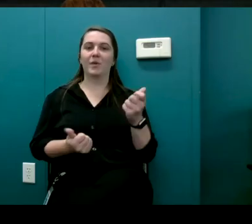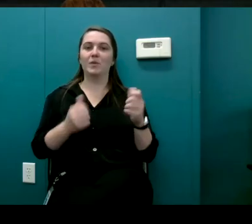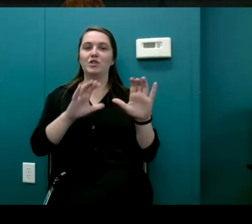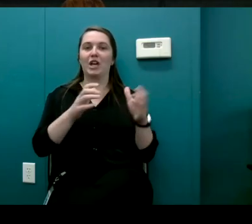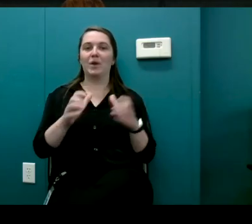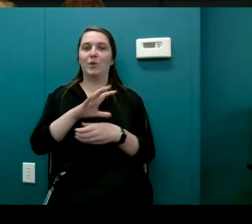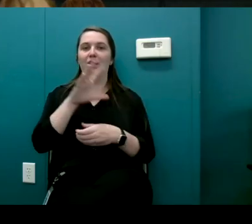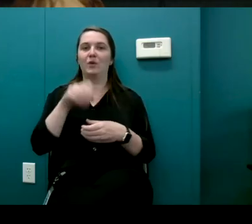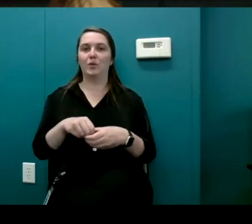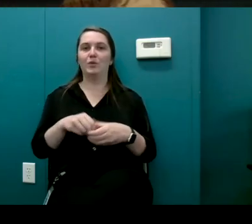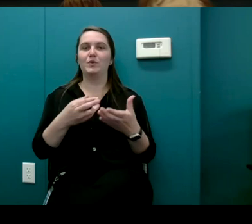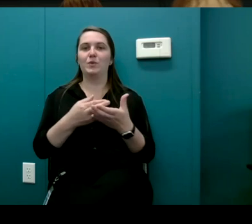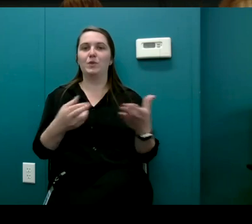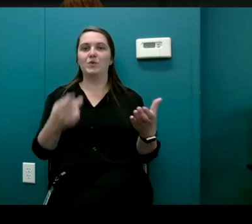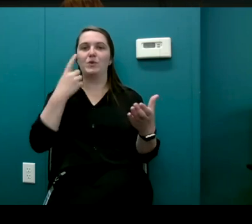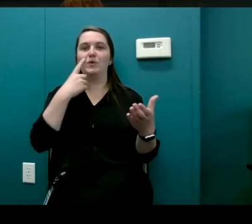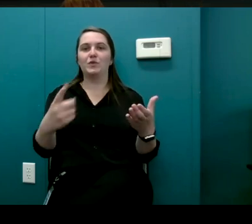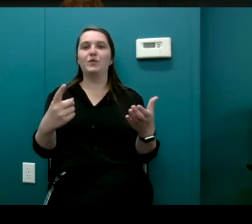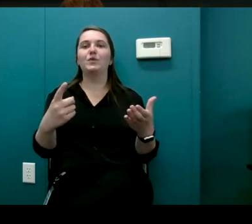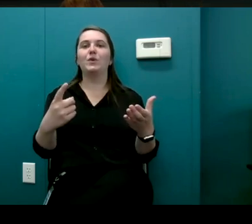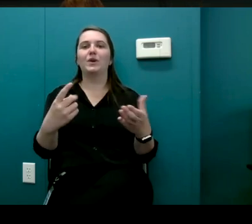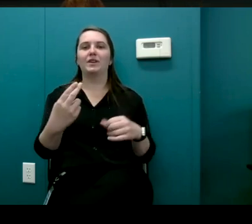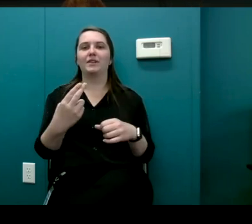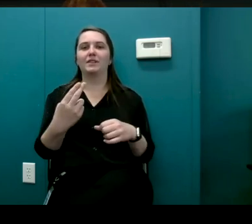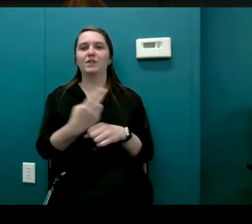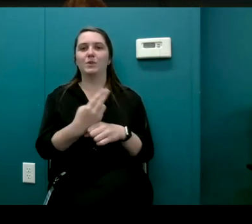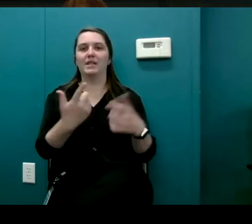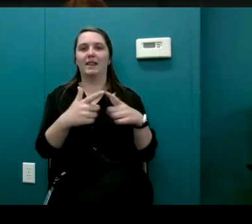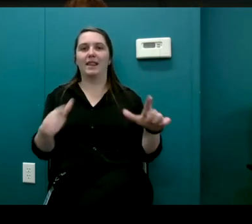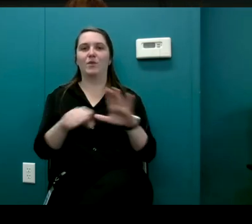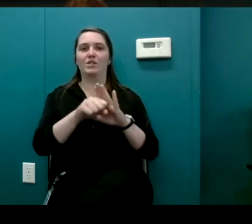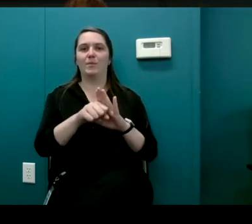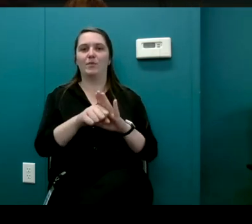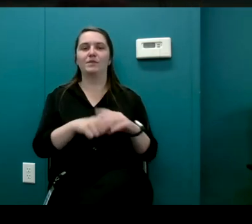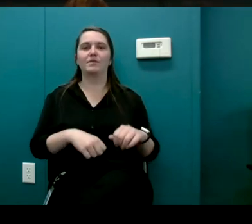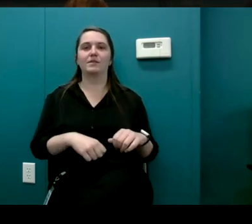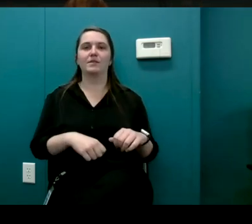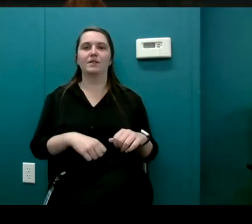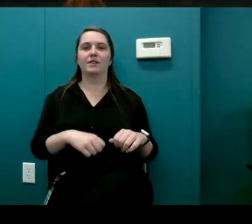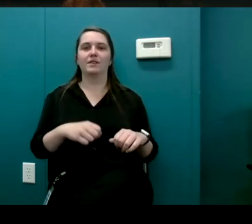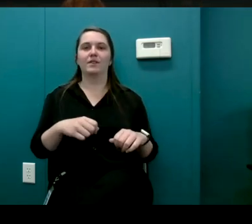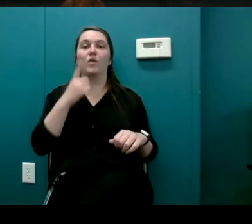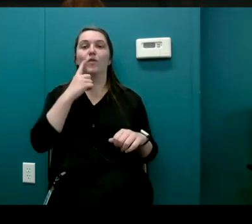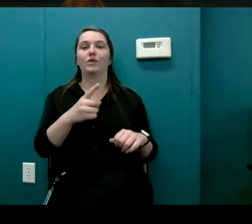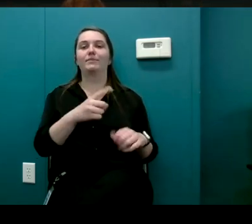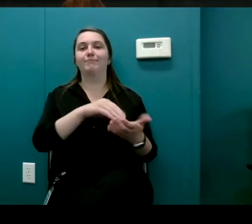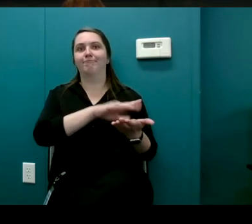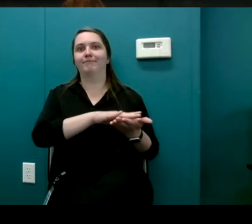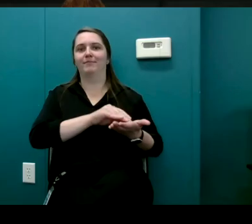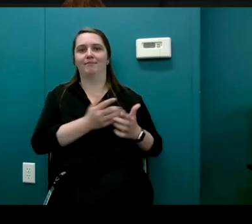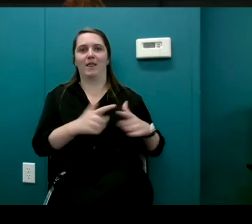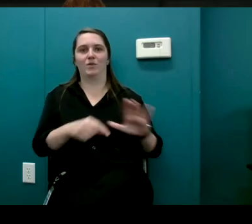Which category includes and it disappeared. There you go. Includes resources for taking language